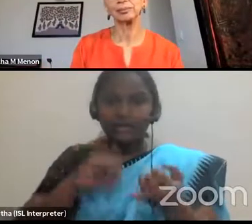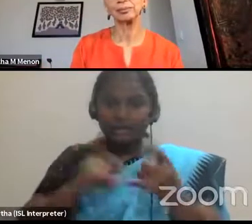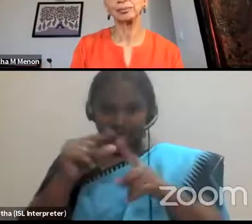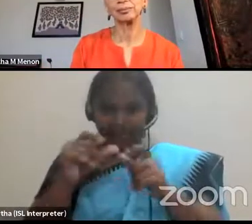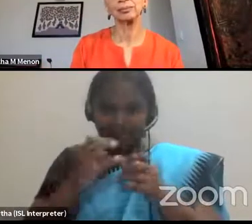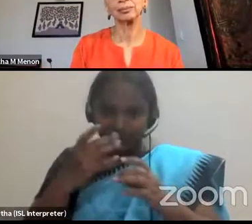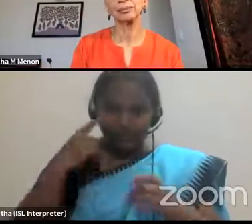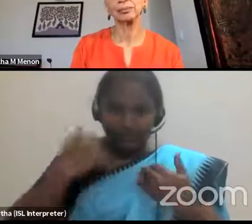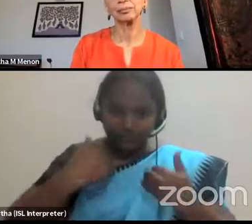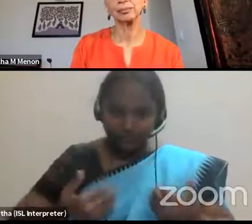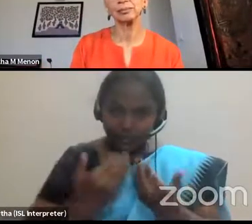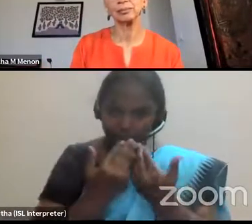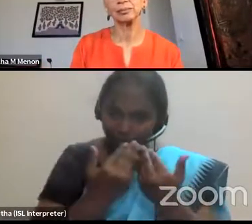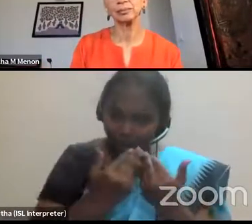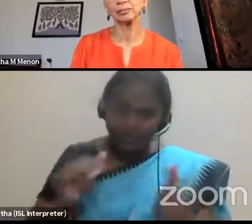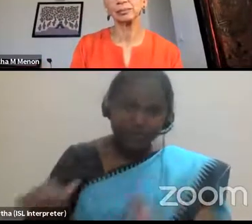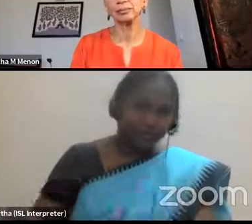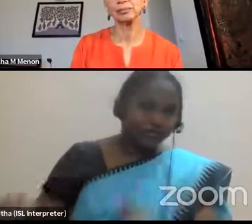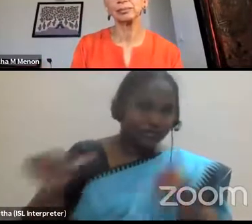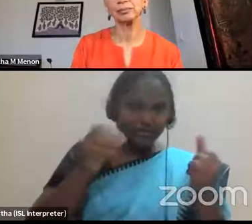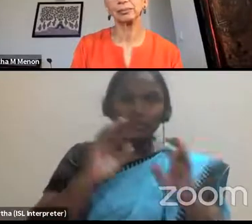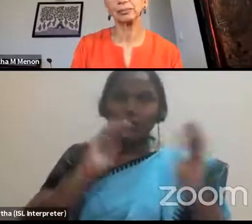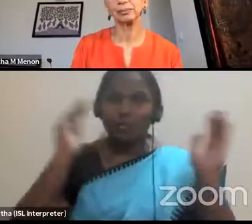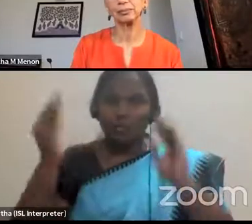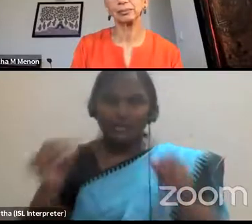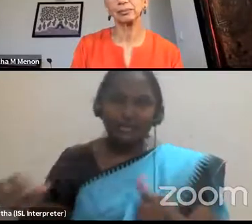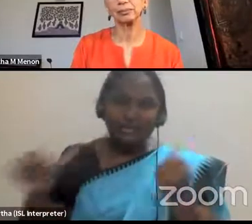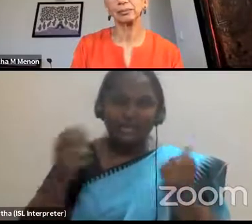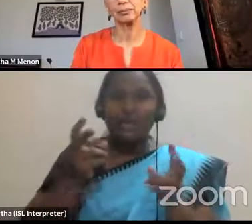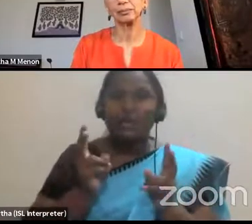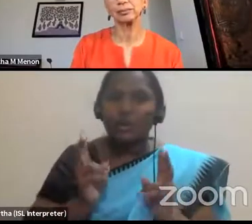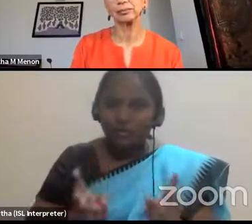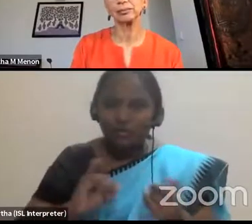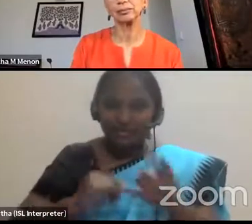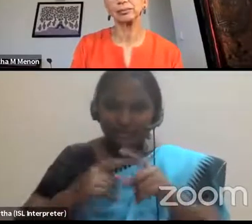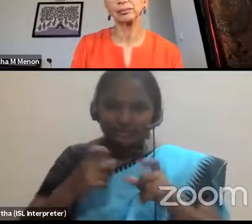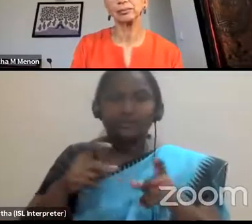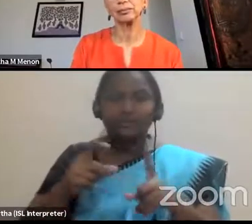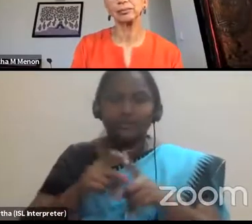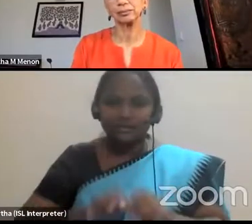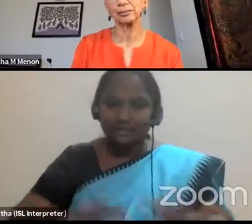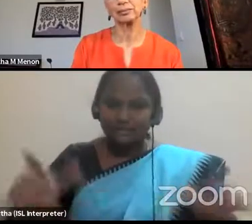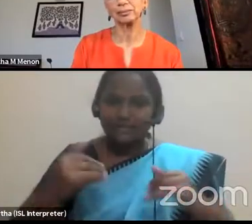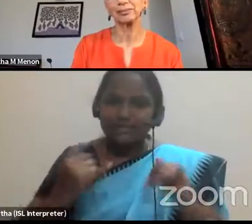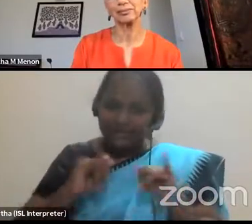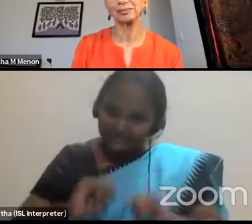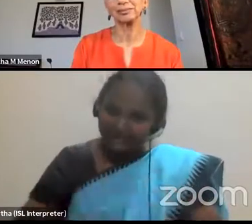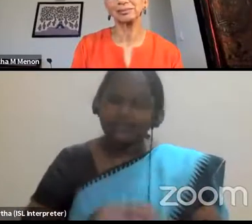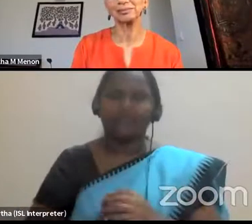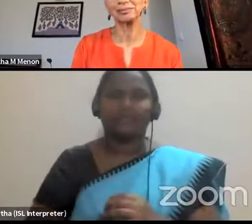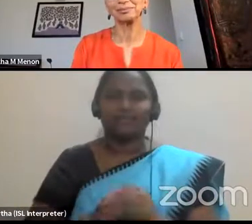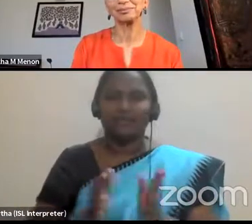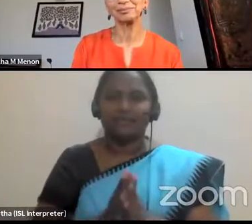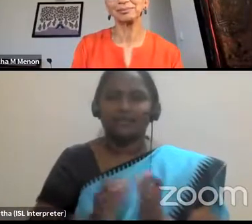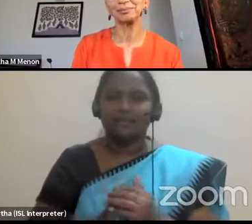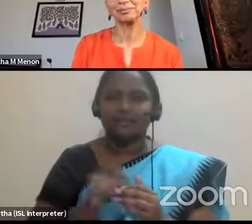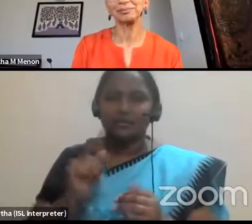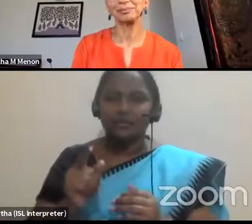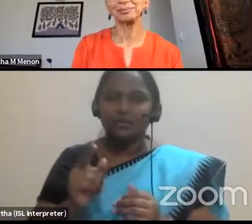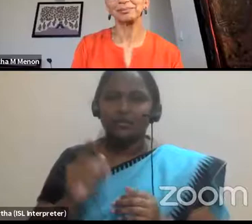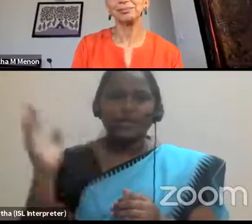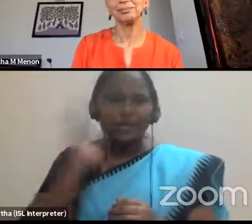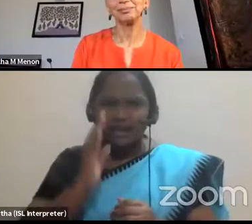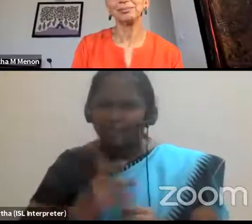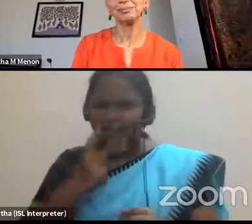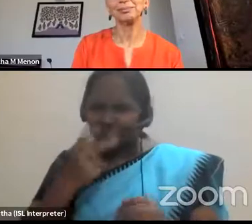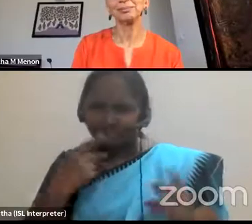back physically and the world returns to some kind of normalcy, the digital world is here to stay. And you will never be